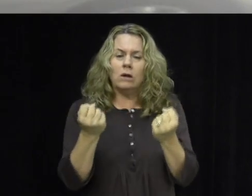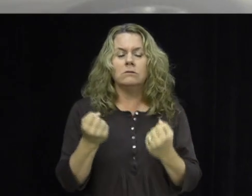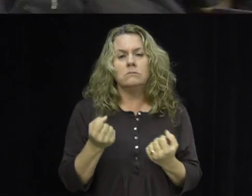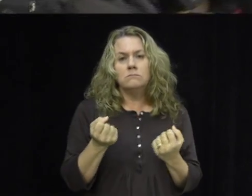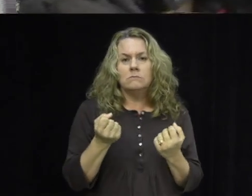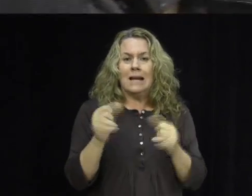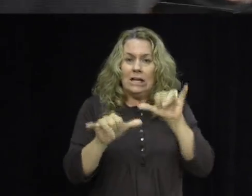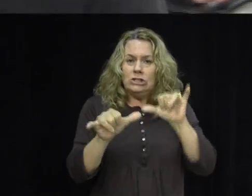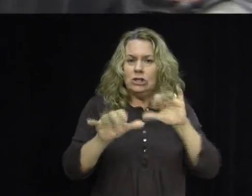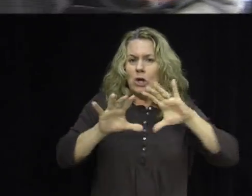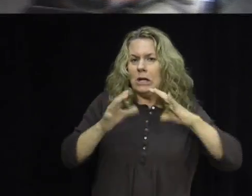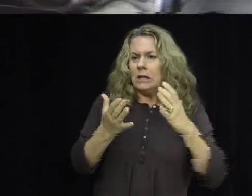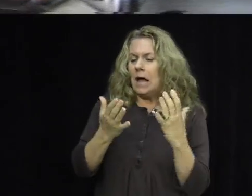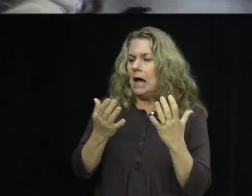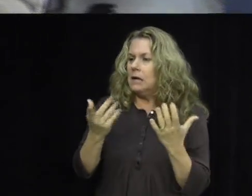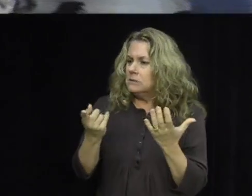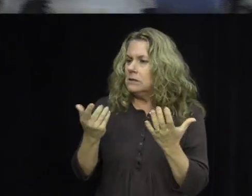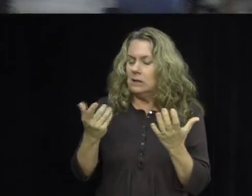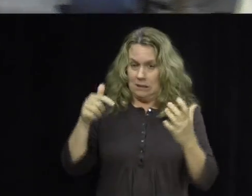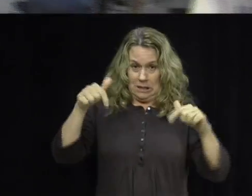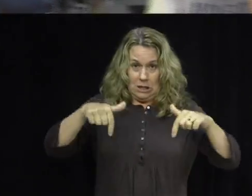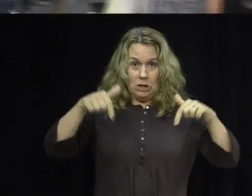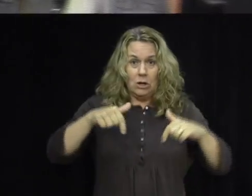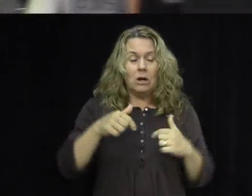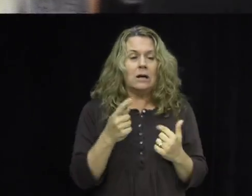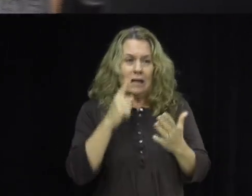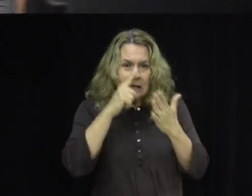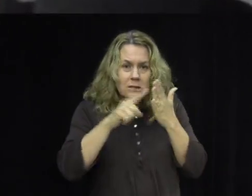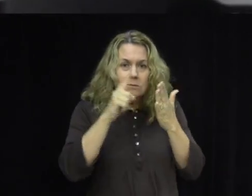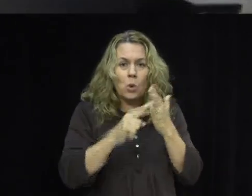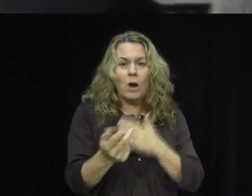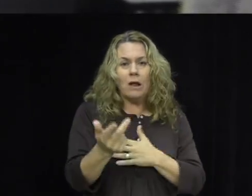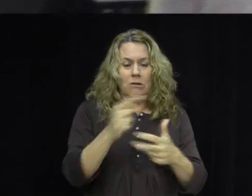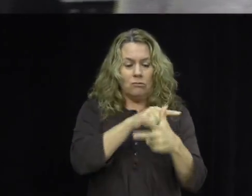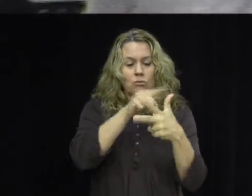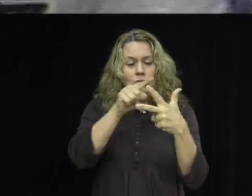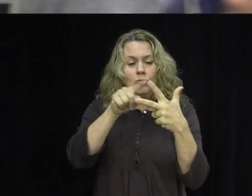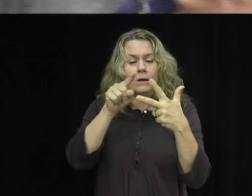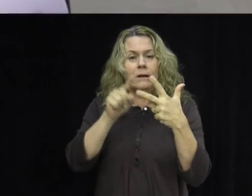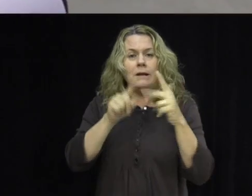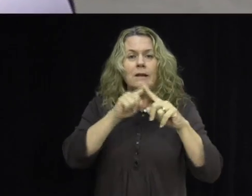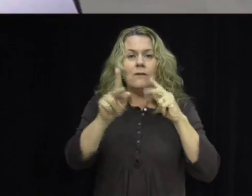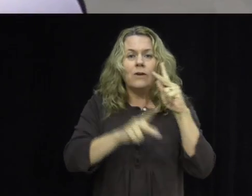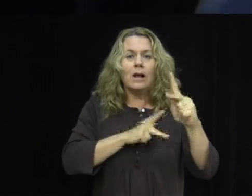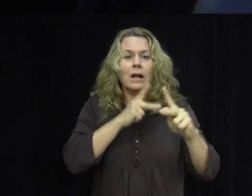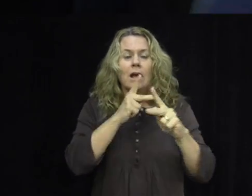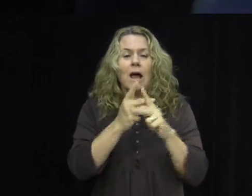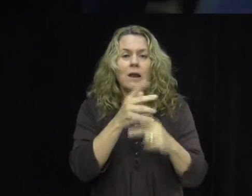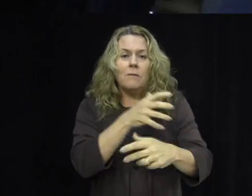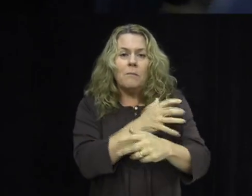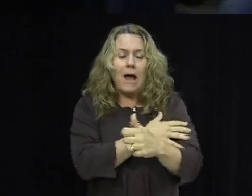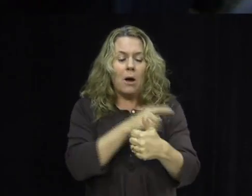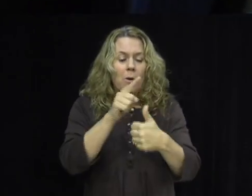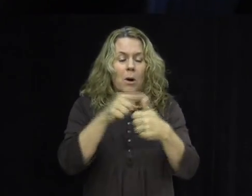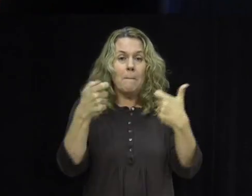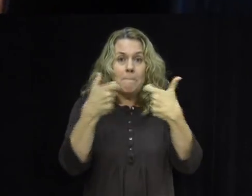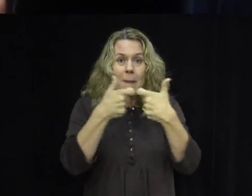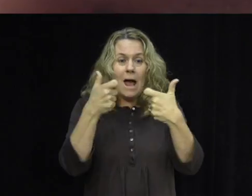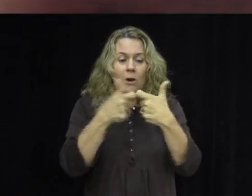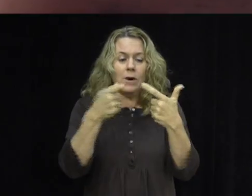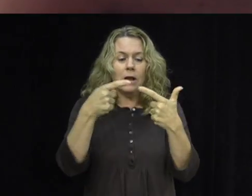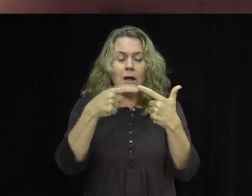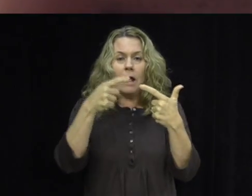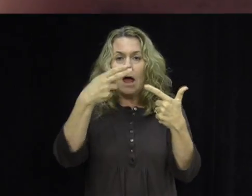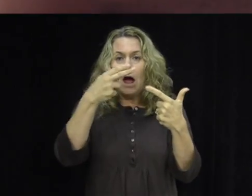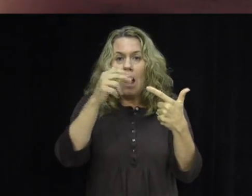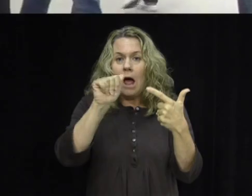ways. This engineering class explored 3 types of alternative power: battery, hydrogen fuel cell, and